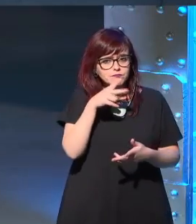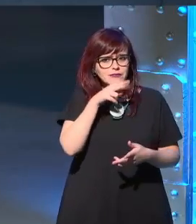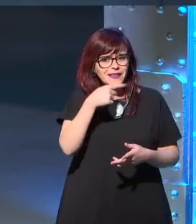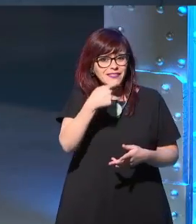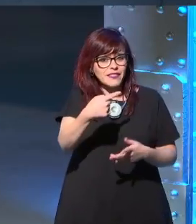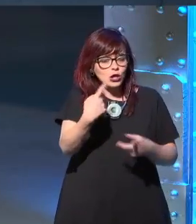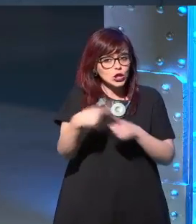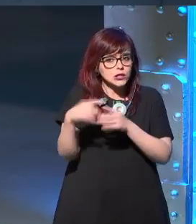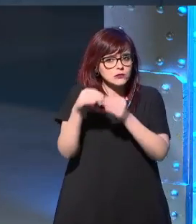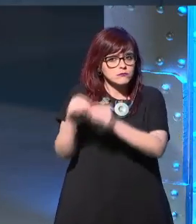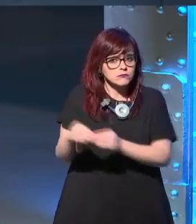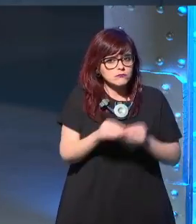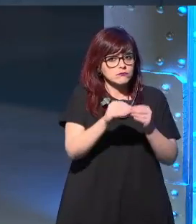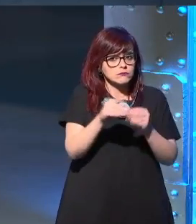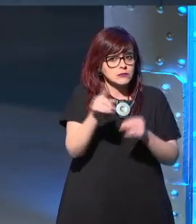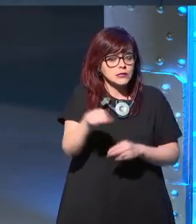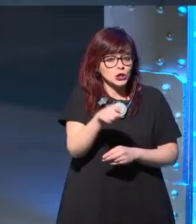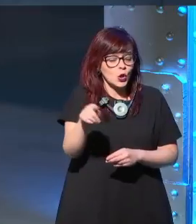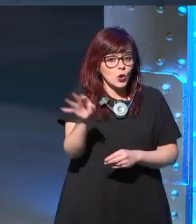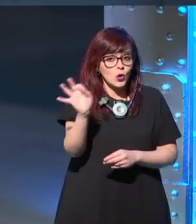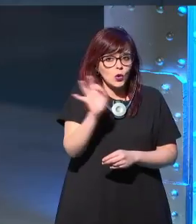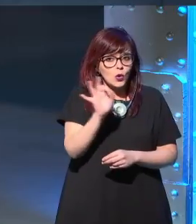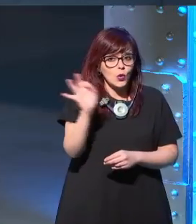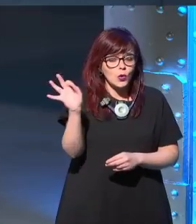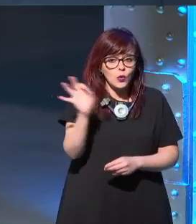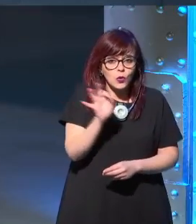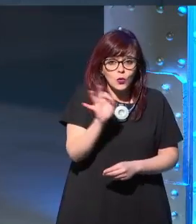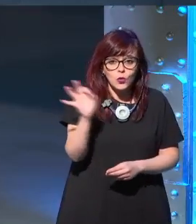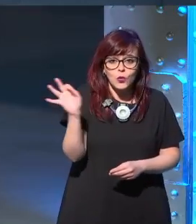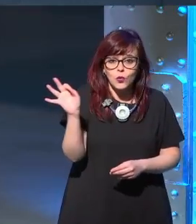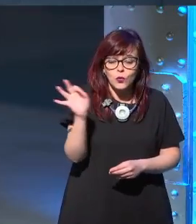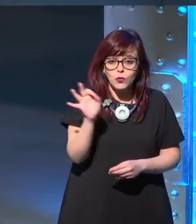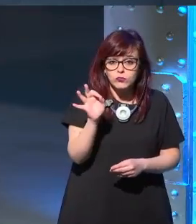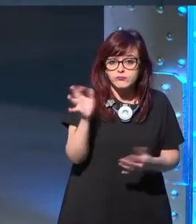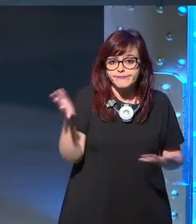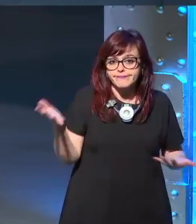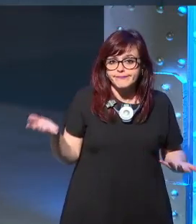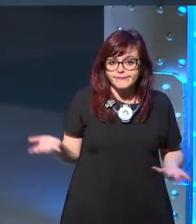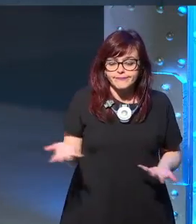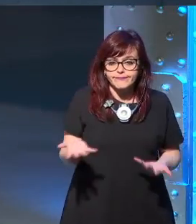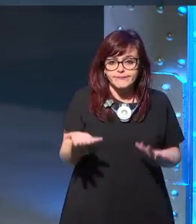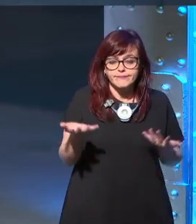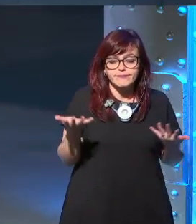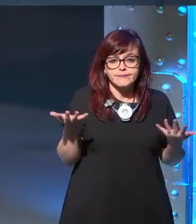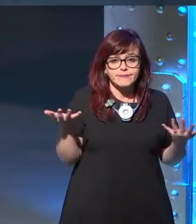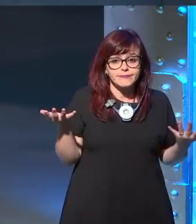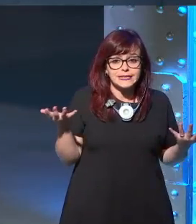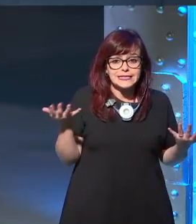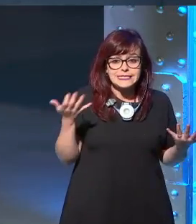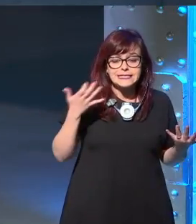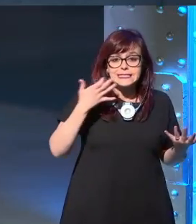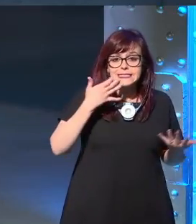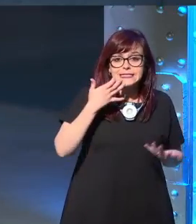we allow genetic engineering to make our children taller or blonder hair, or whatever we might